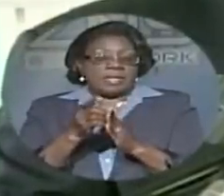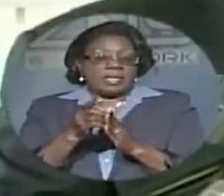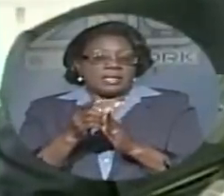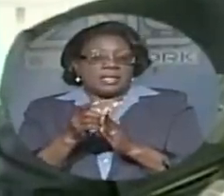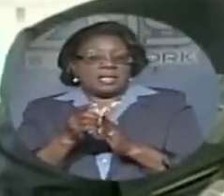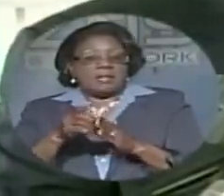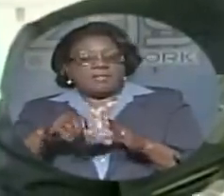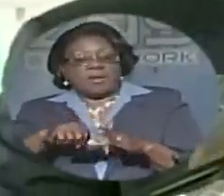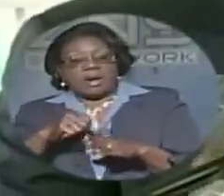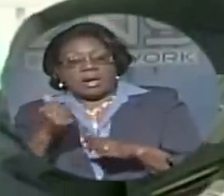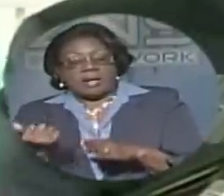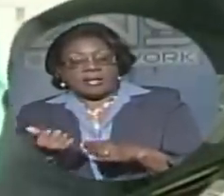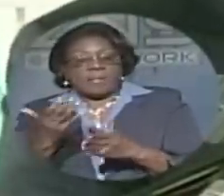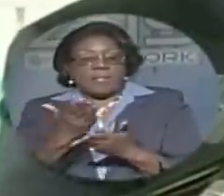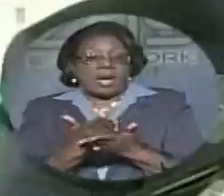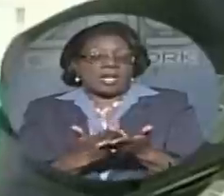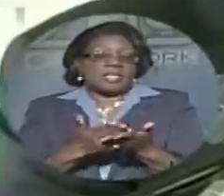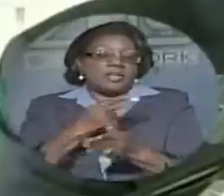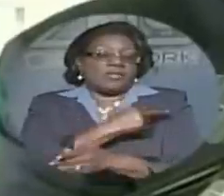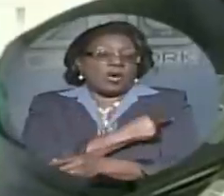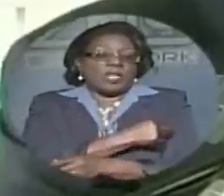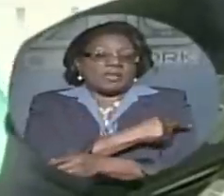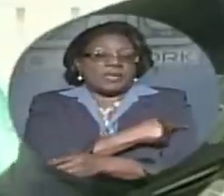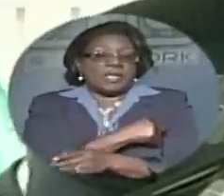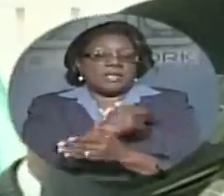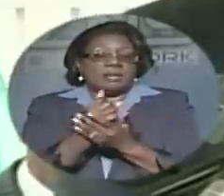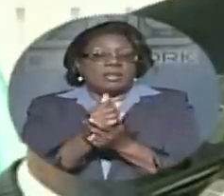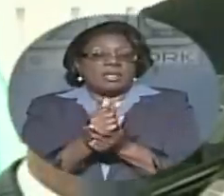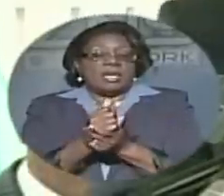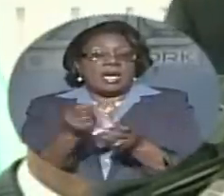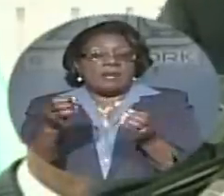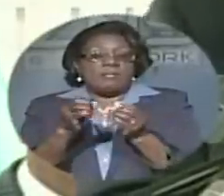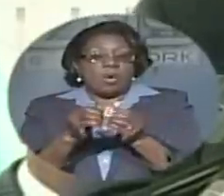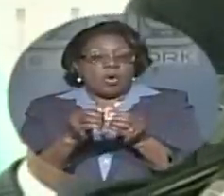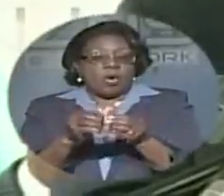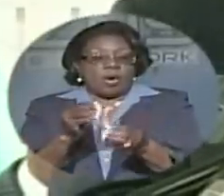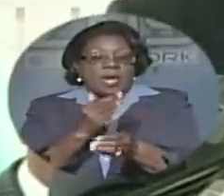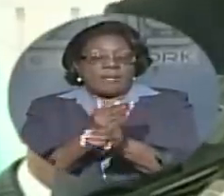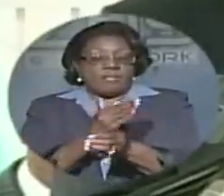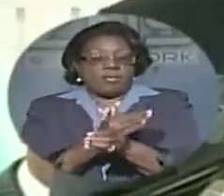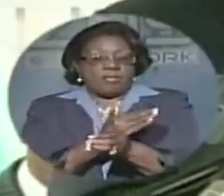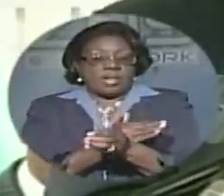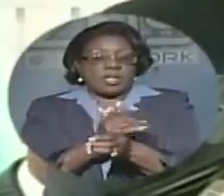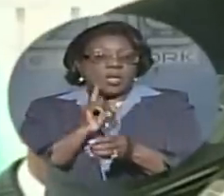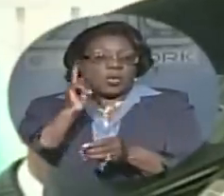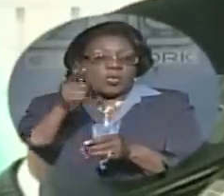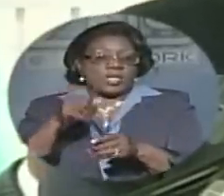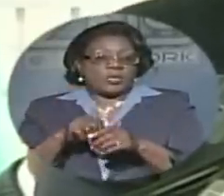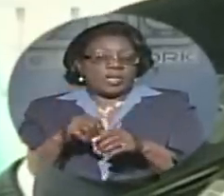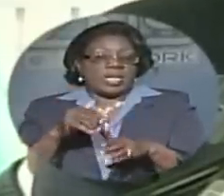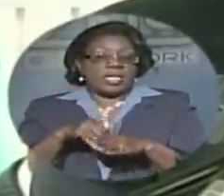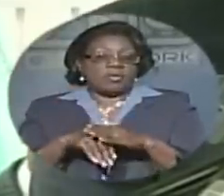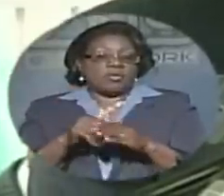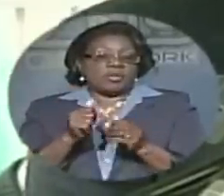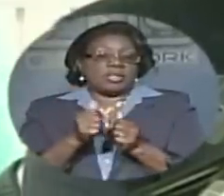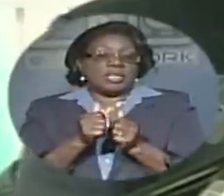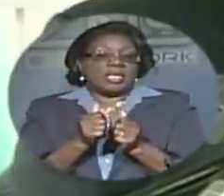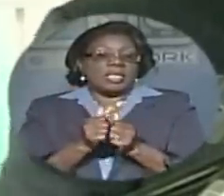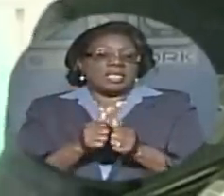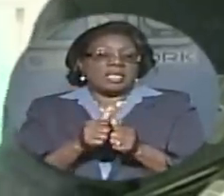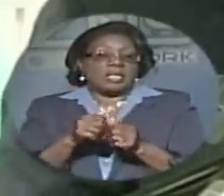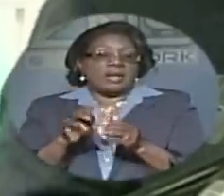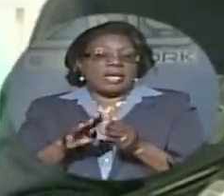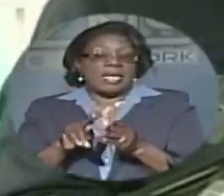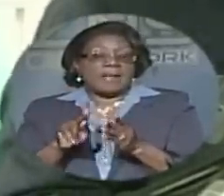departments, followed by the renovations to the vacated areas, which would in turn increase the pediatrics area and